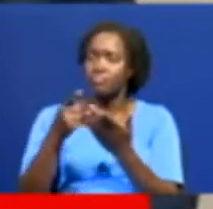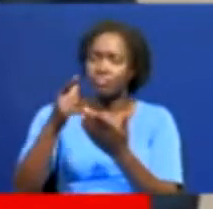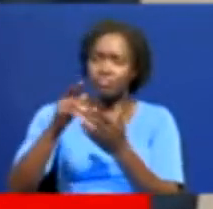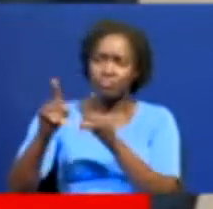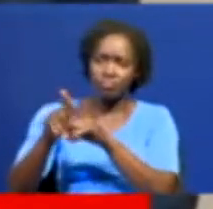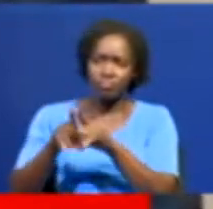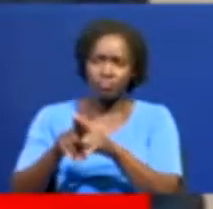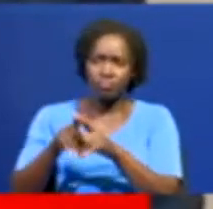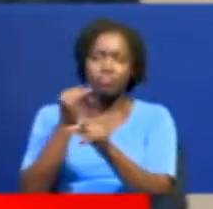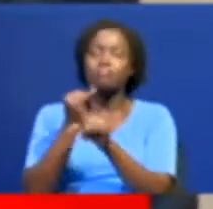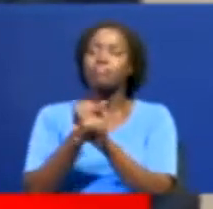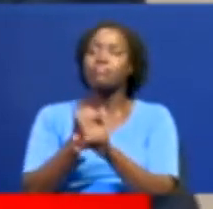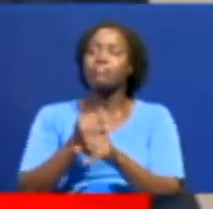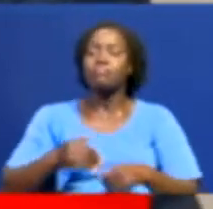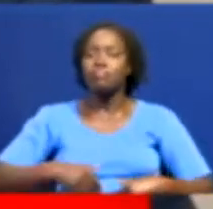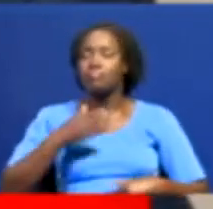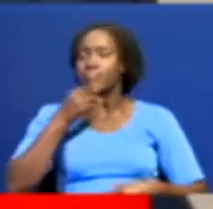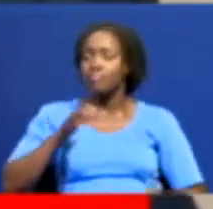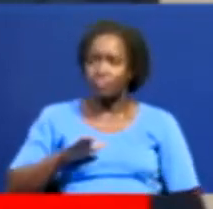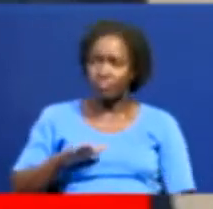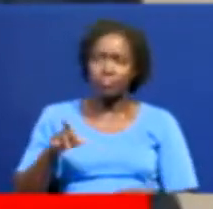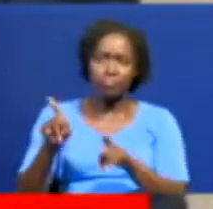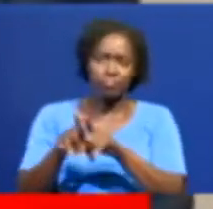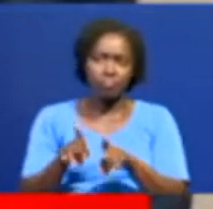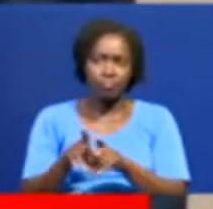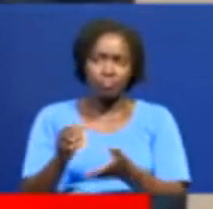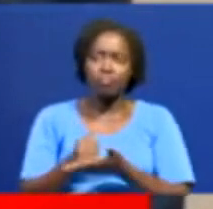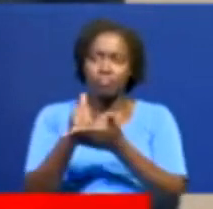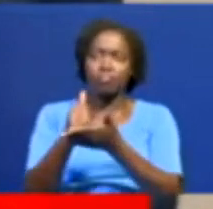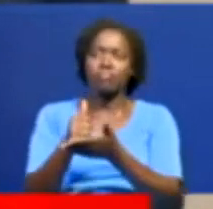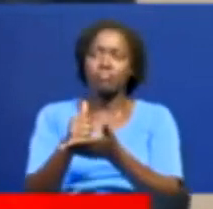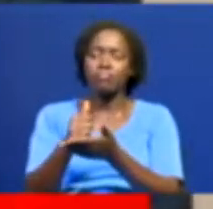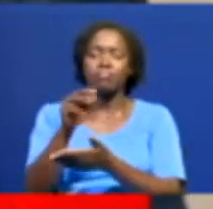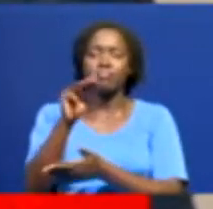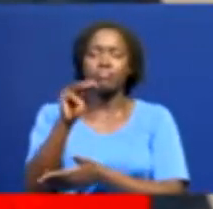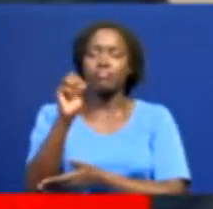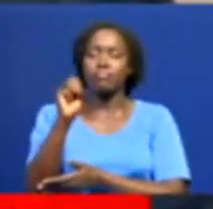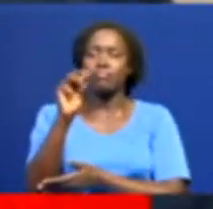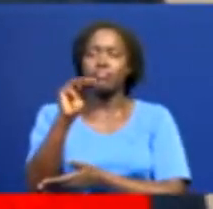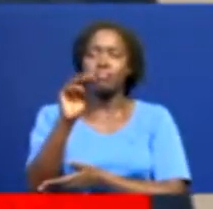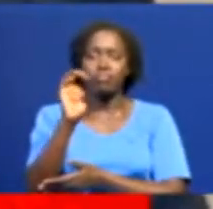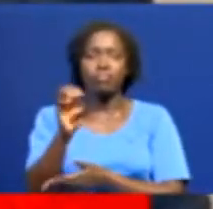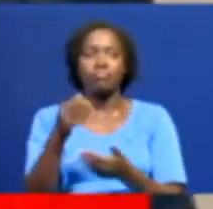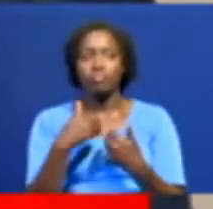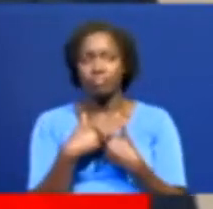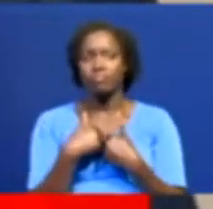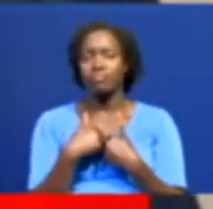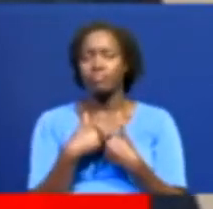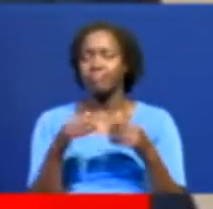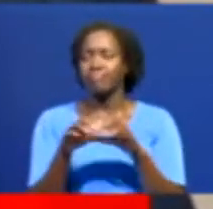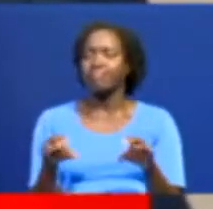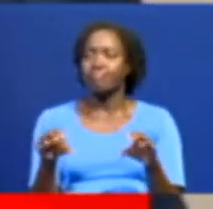young men and women, and also assisting the MSMEs to have a